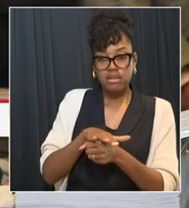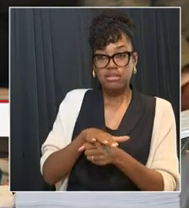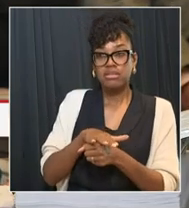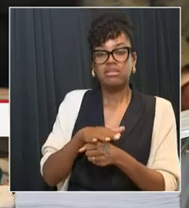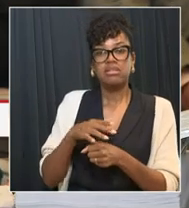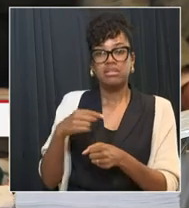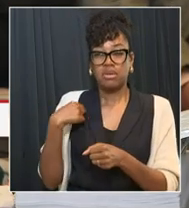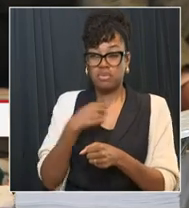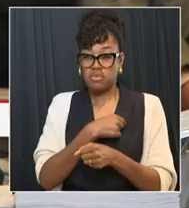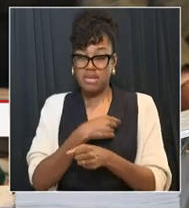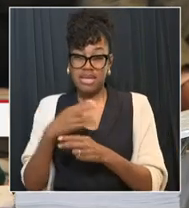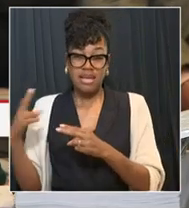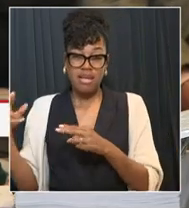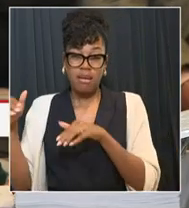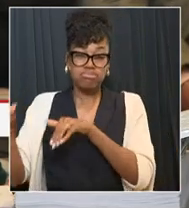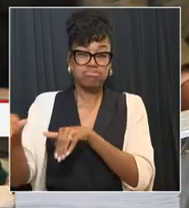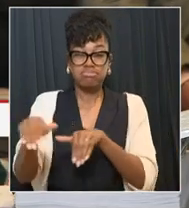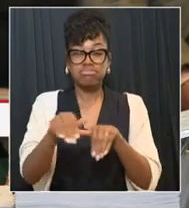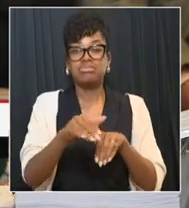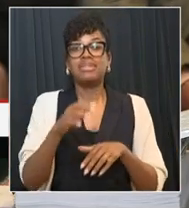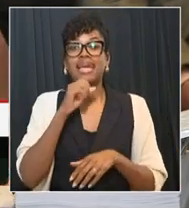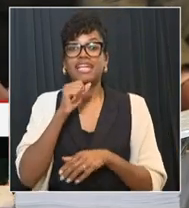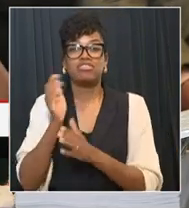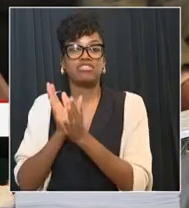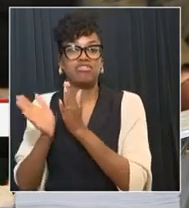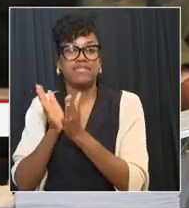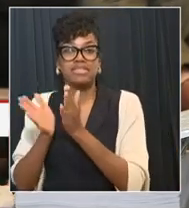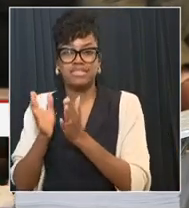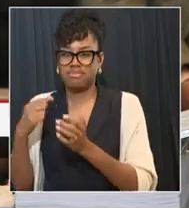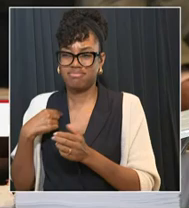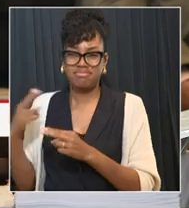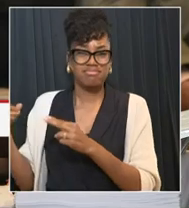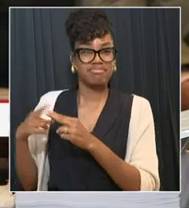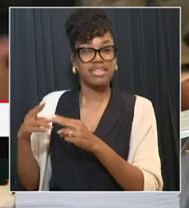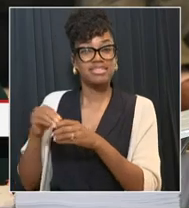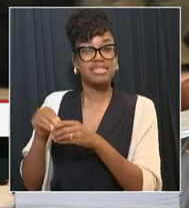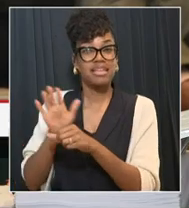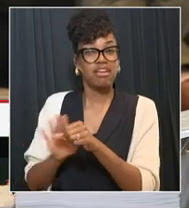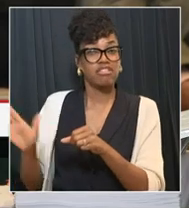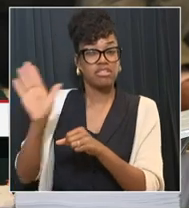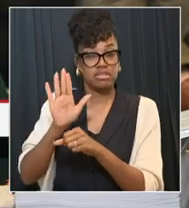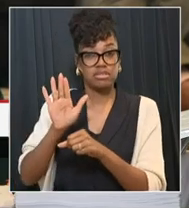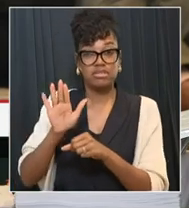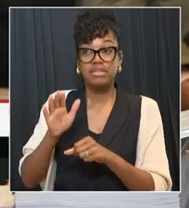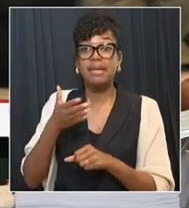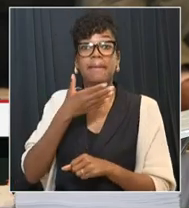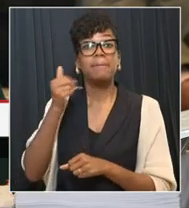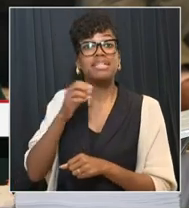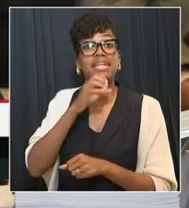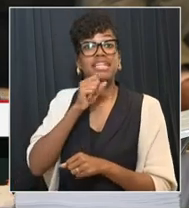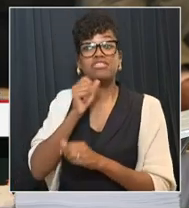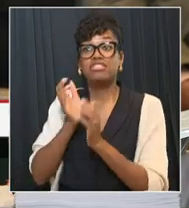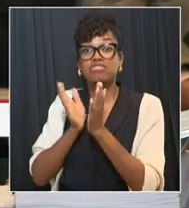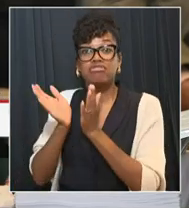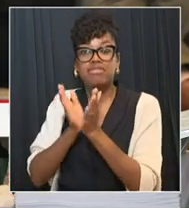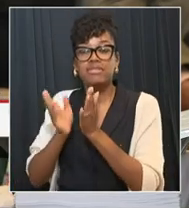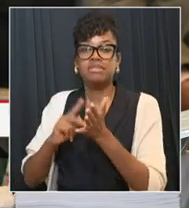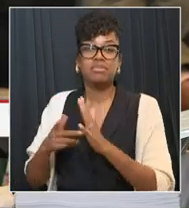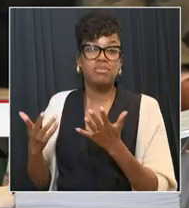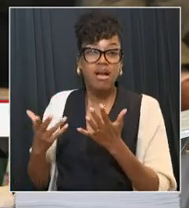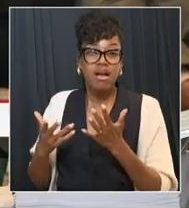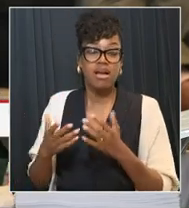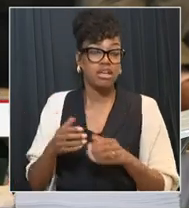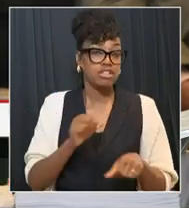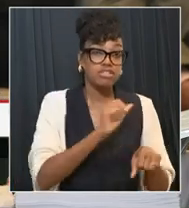that we have in the district. And in order for us to be able to have them, we have to have more jobs, more businesses, more